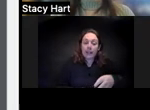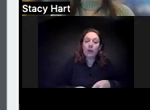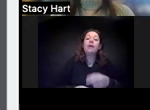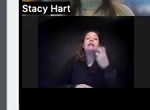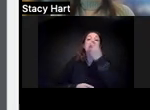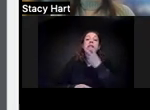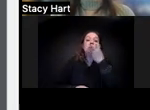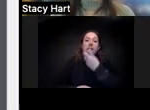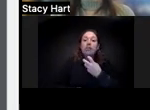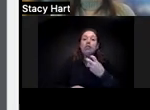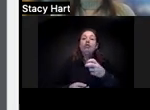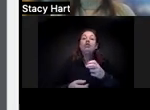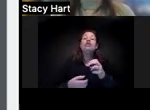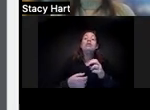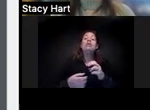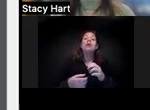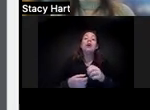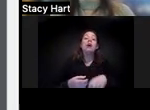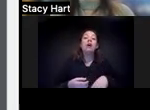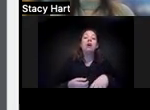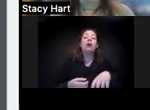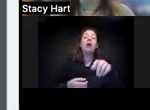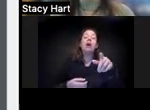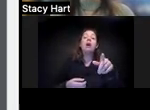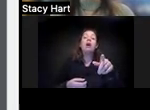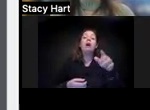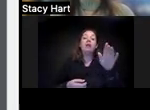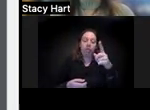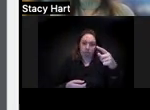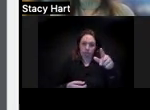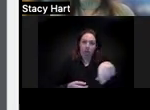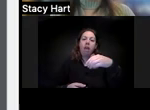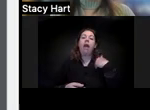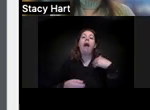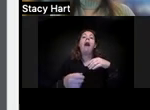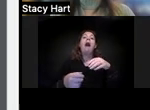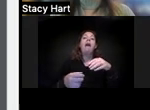can do so by accessing the telephone service through the relay.